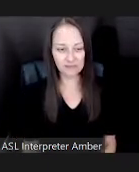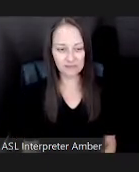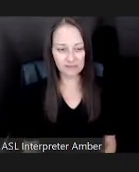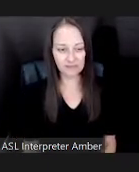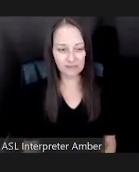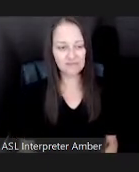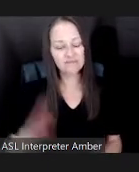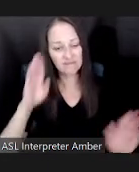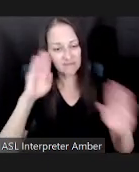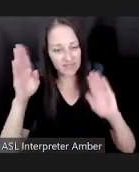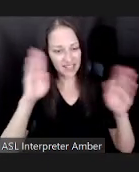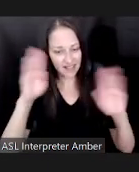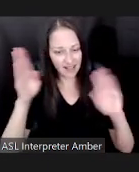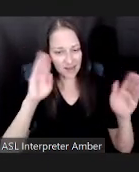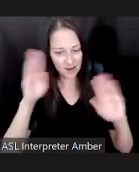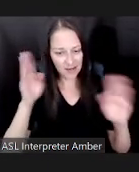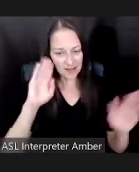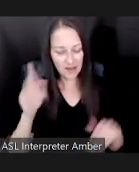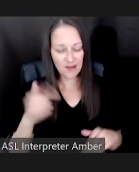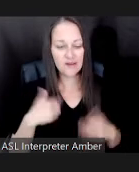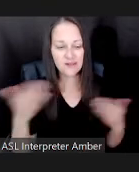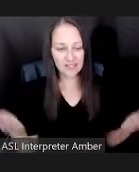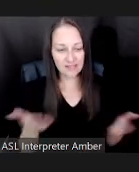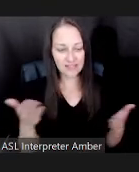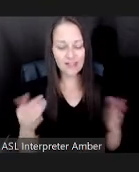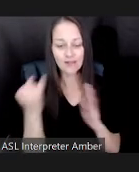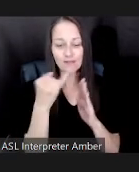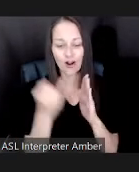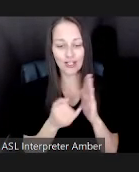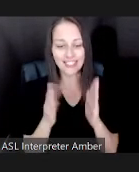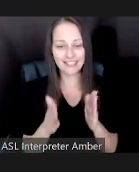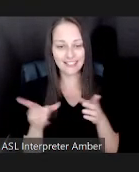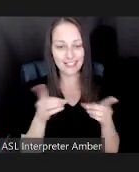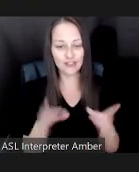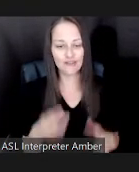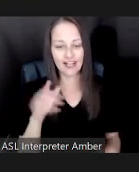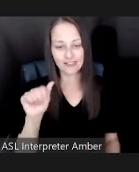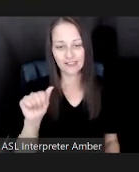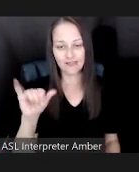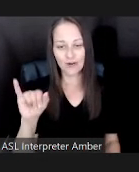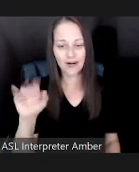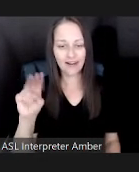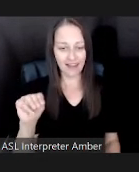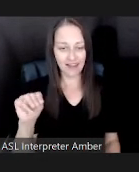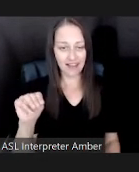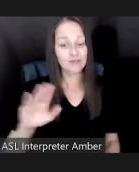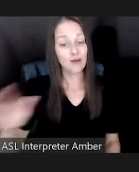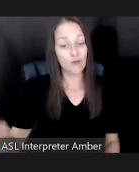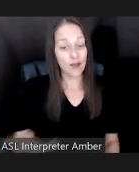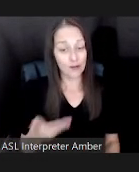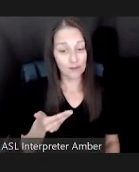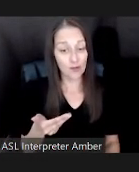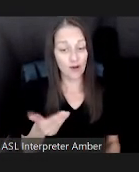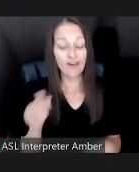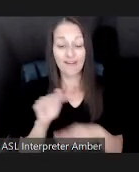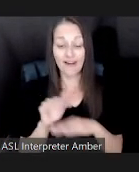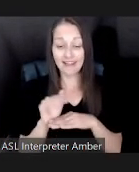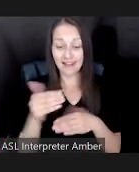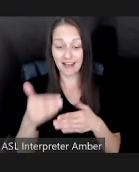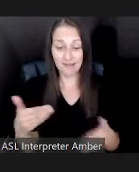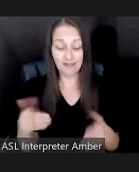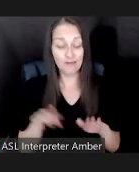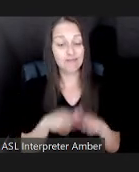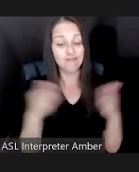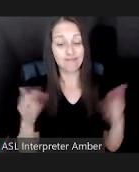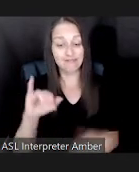Hi, everybody. Kyle Abraham here, Artistic Director of AIM. And I want to welcome you all on the eve of the opening of the Jacob's